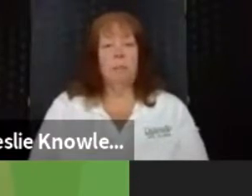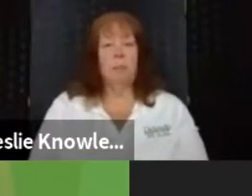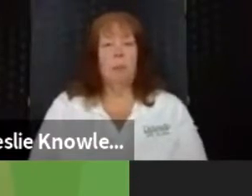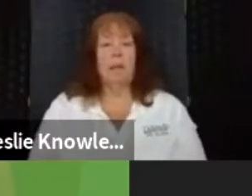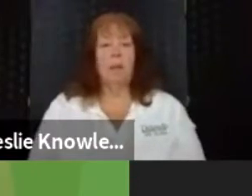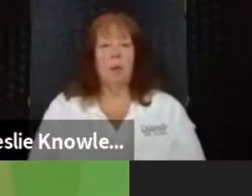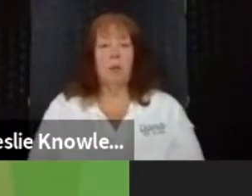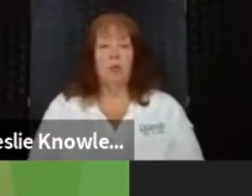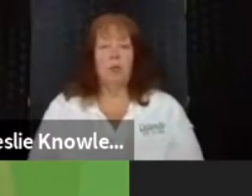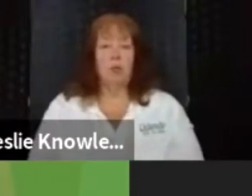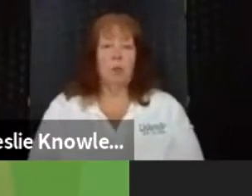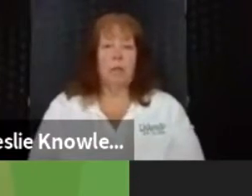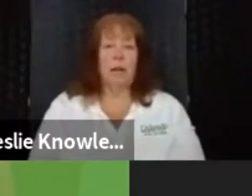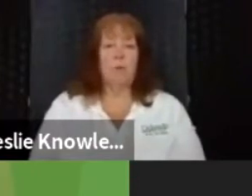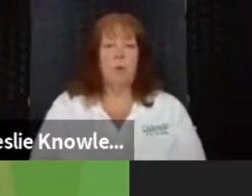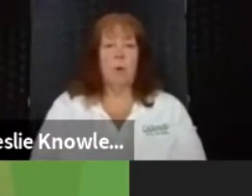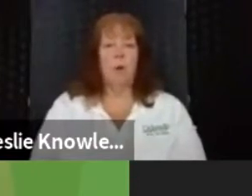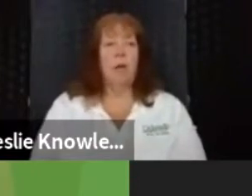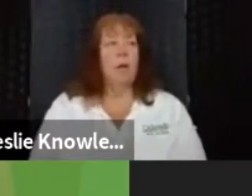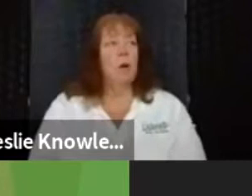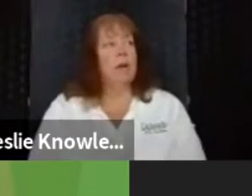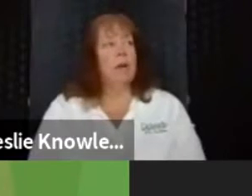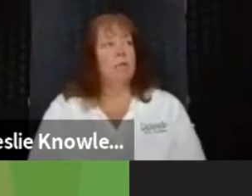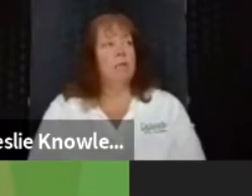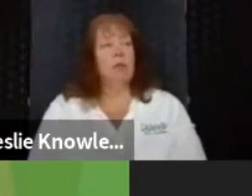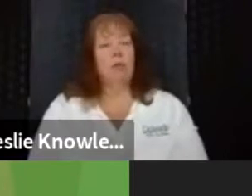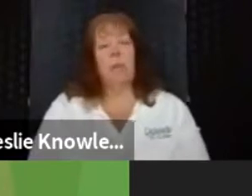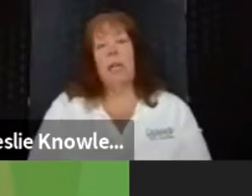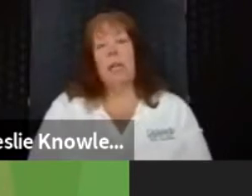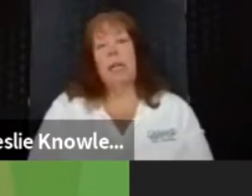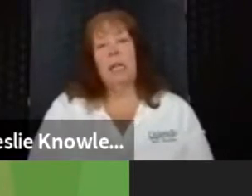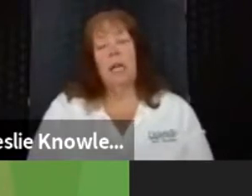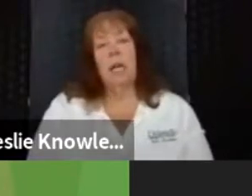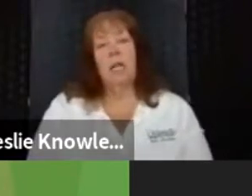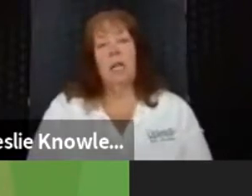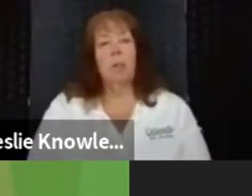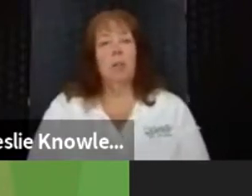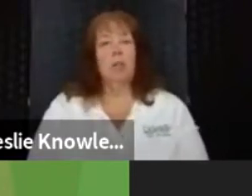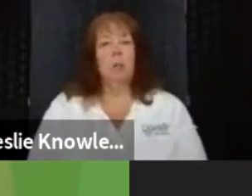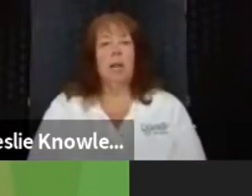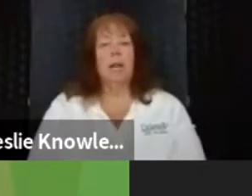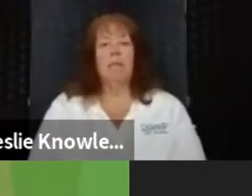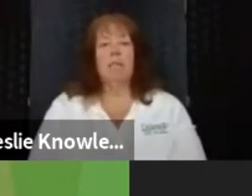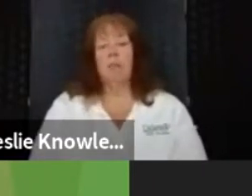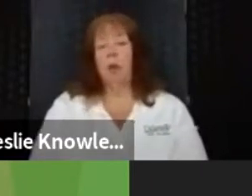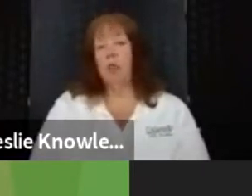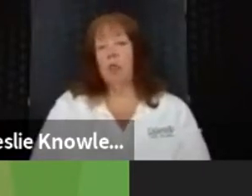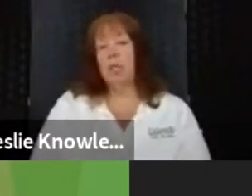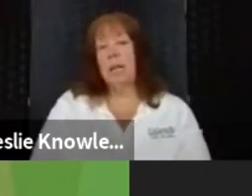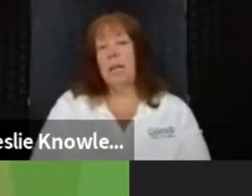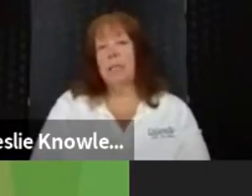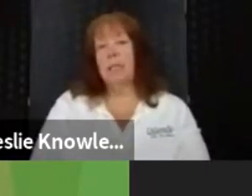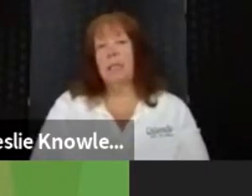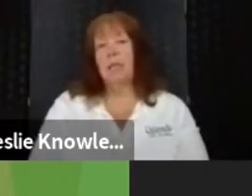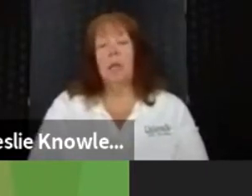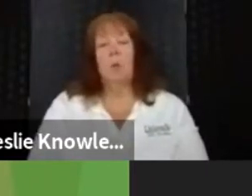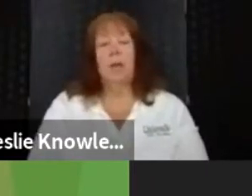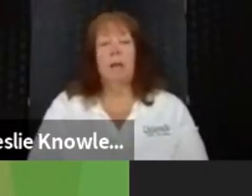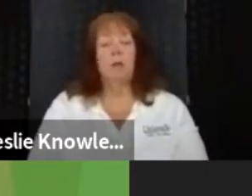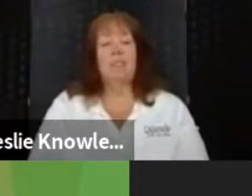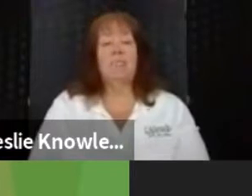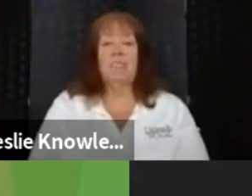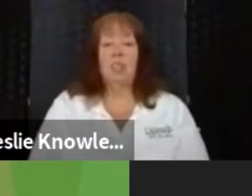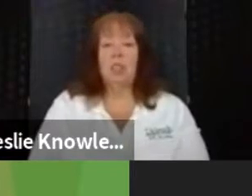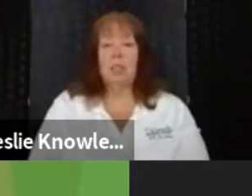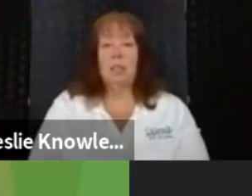take, ASL 1, 2, 3, and 4. We have finger spelling and numbers. We have a deaf culture class. We